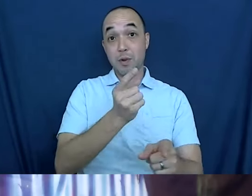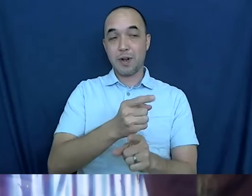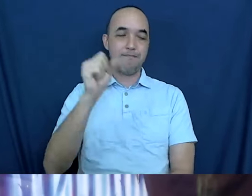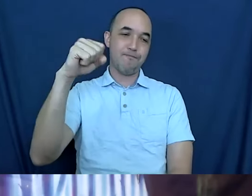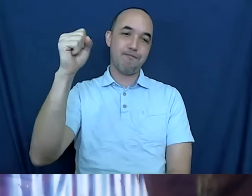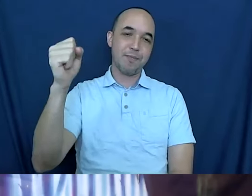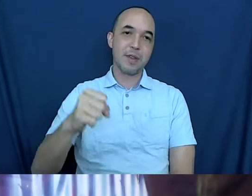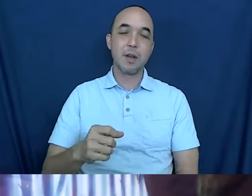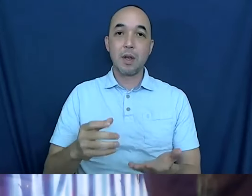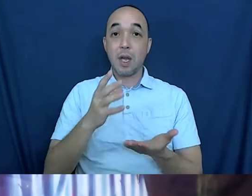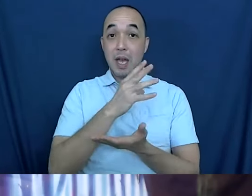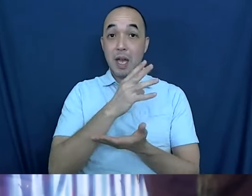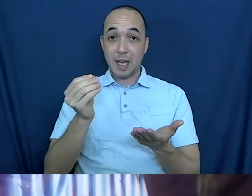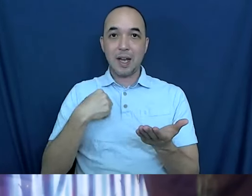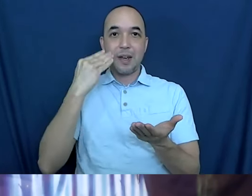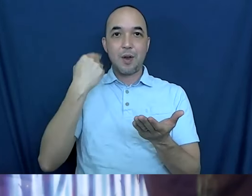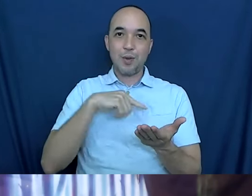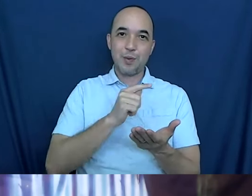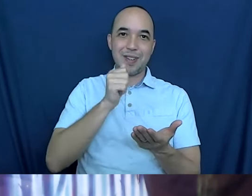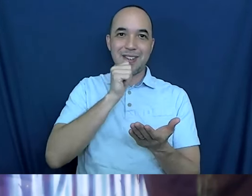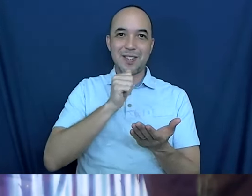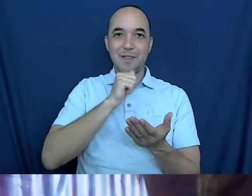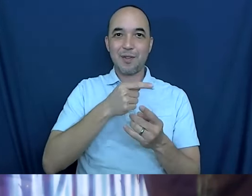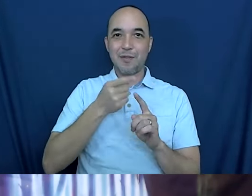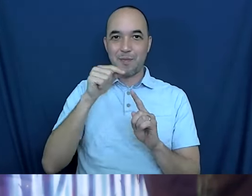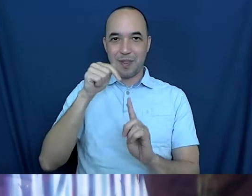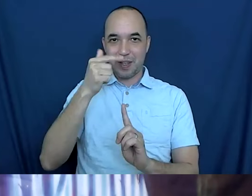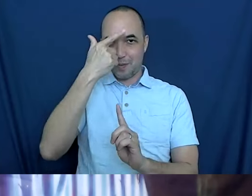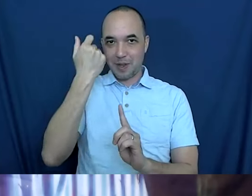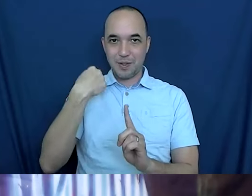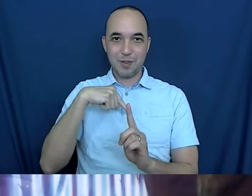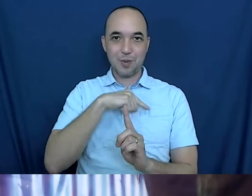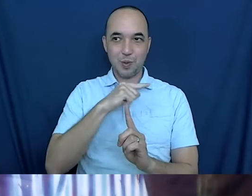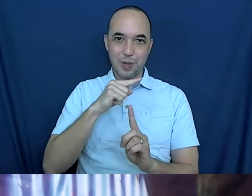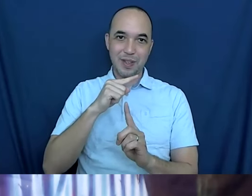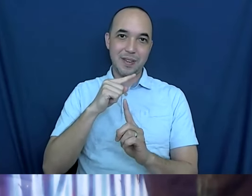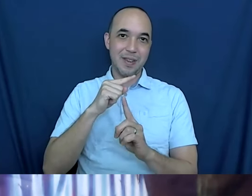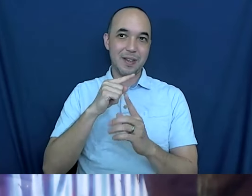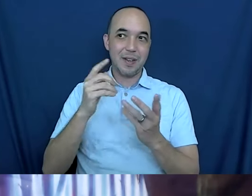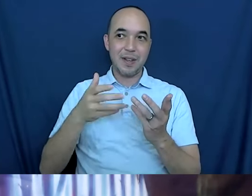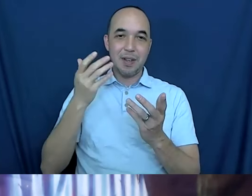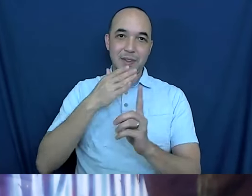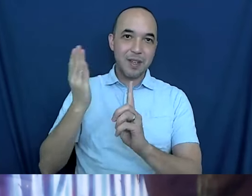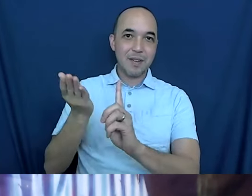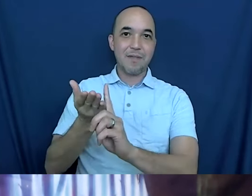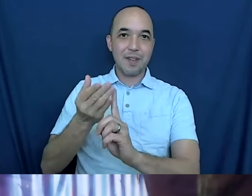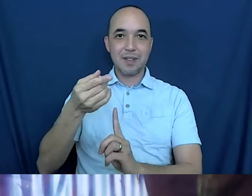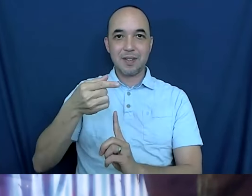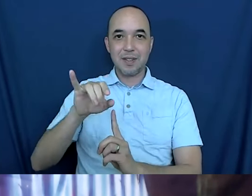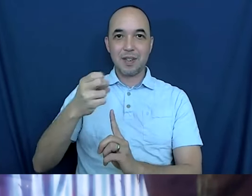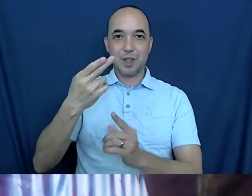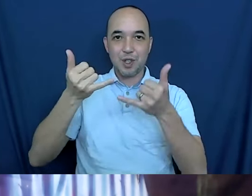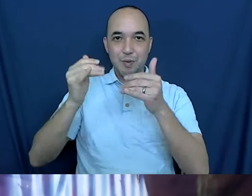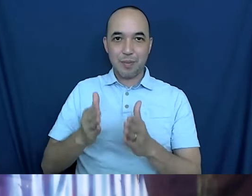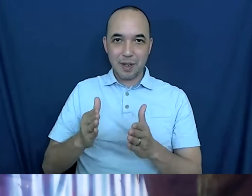this because we've sort of habituated our players and gishers to this feeling of everything could be a puzzle. Mm-hmm. Anytime we put up